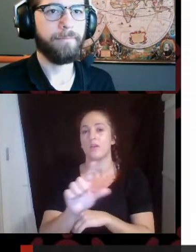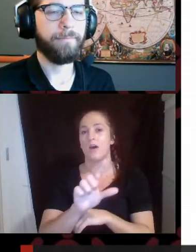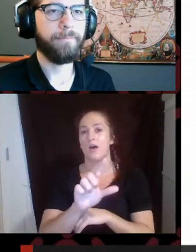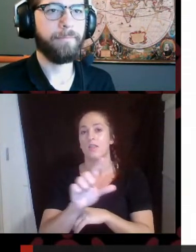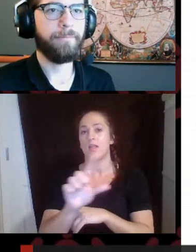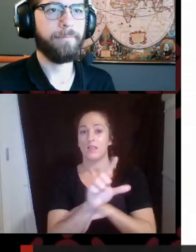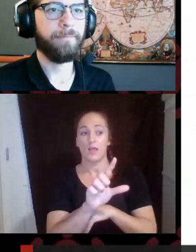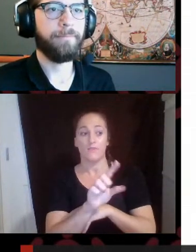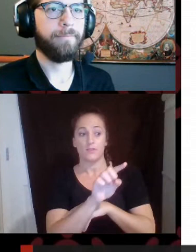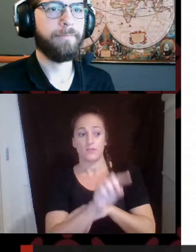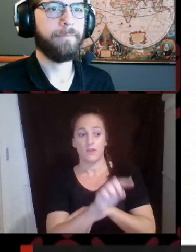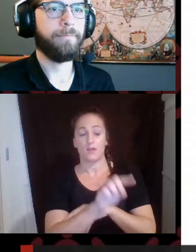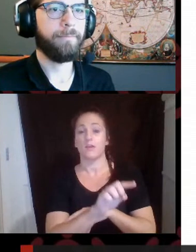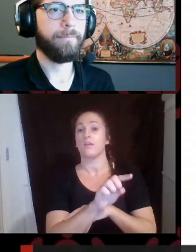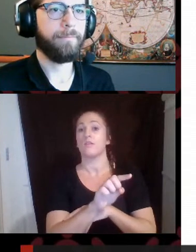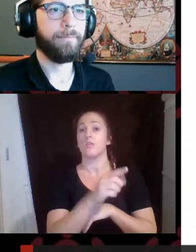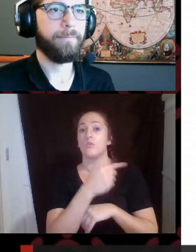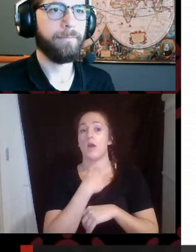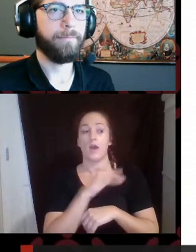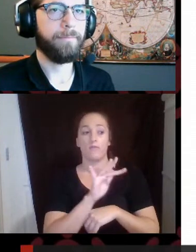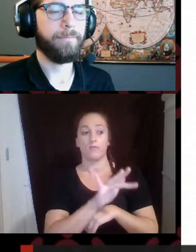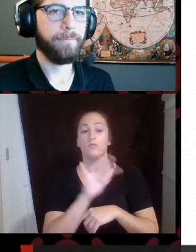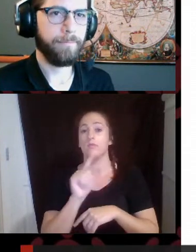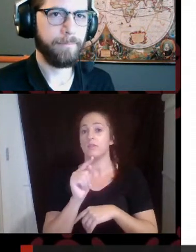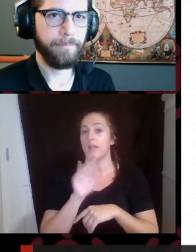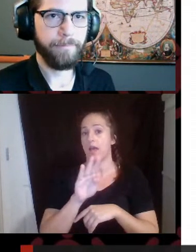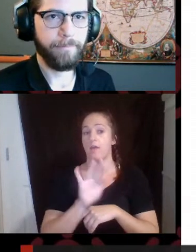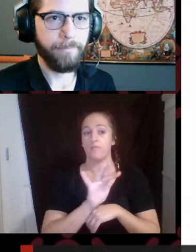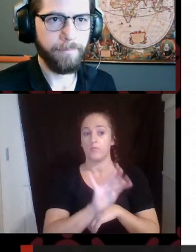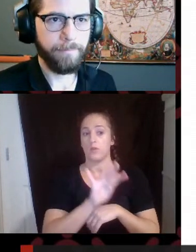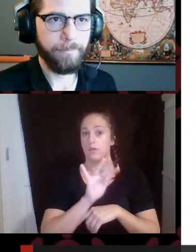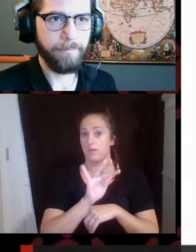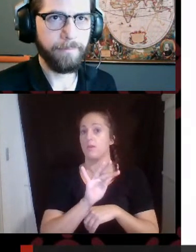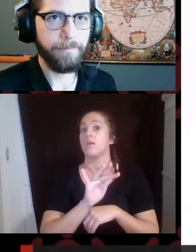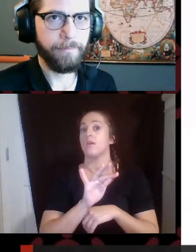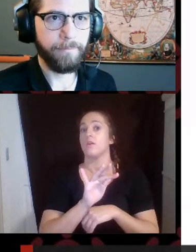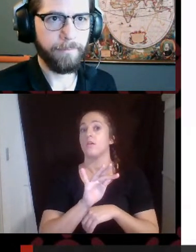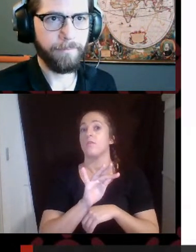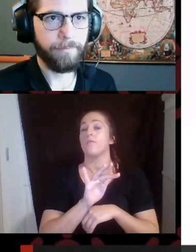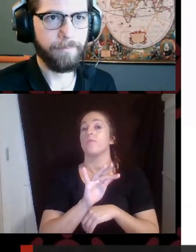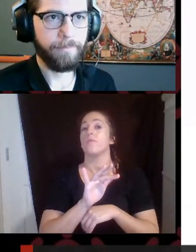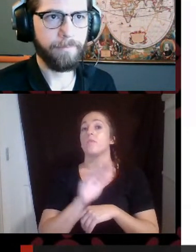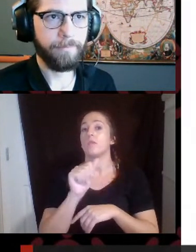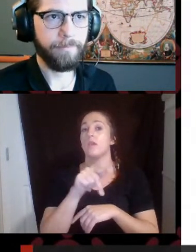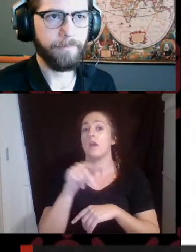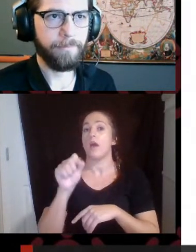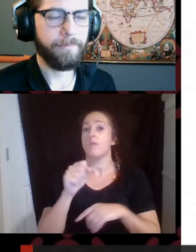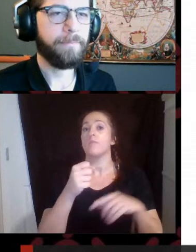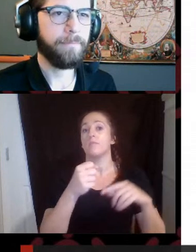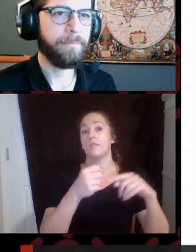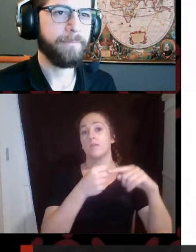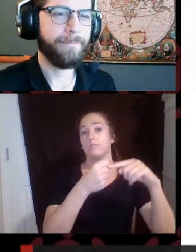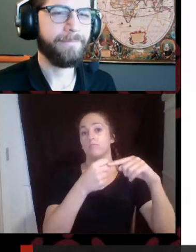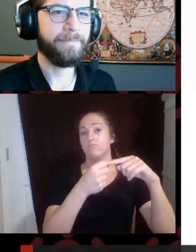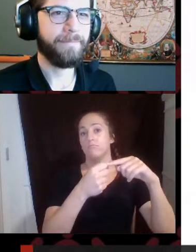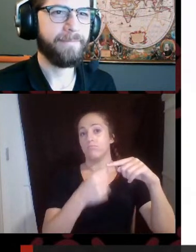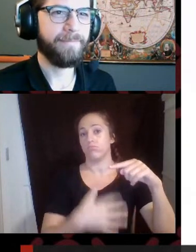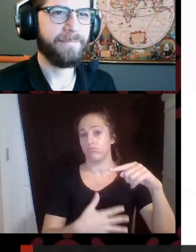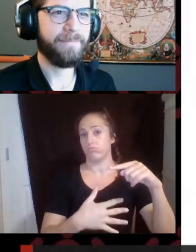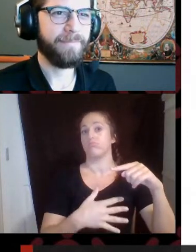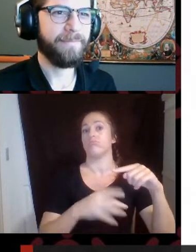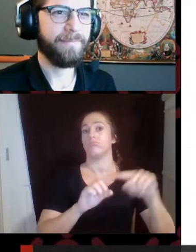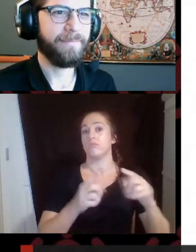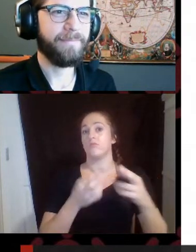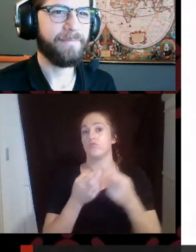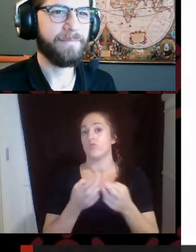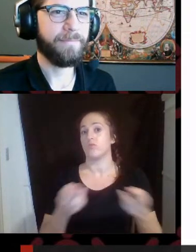there's a Livestream resources tab. And if you click that, you'll see each one of these applications with tons and tons of resources for you. So we